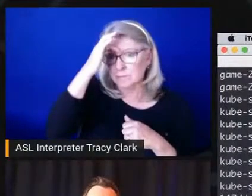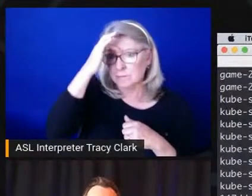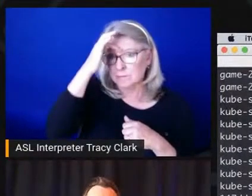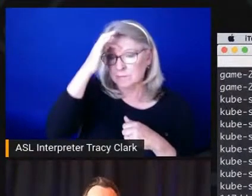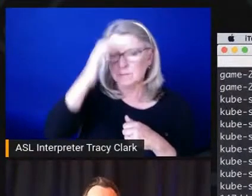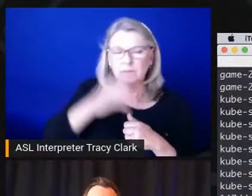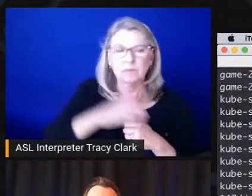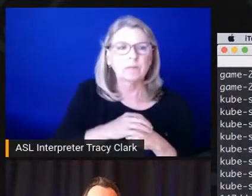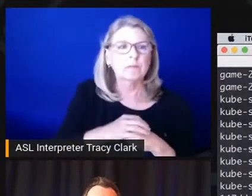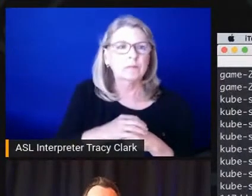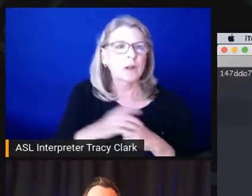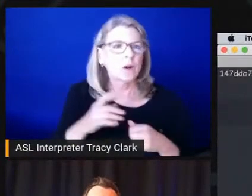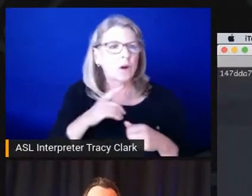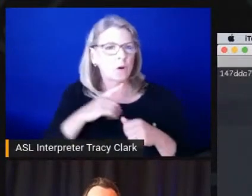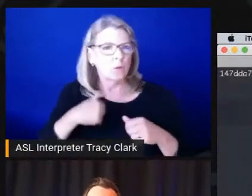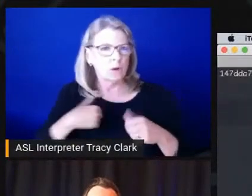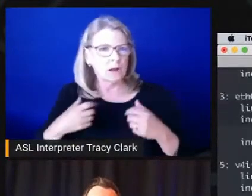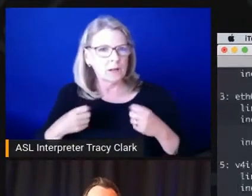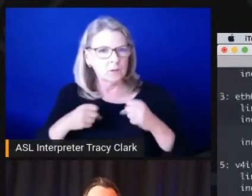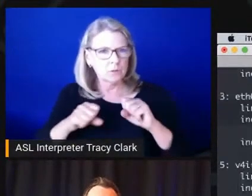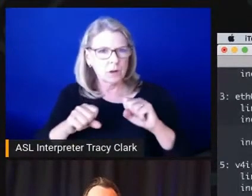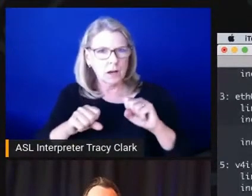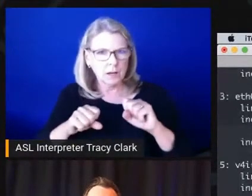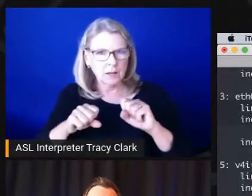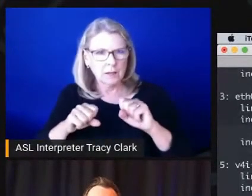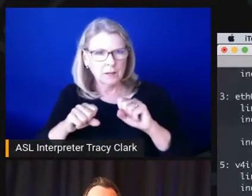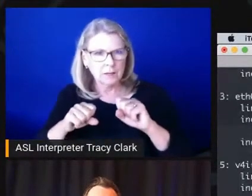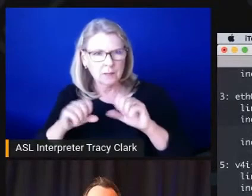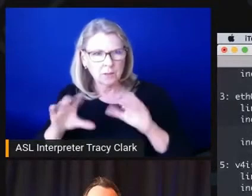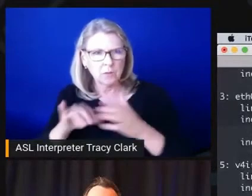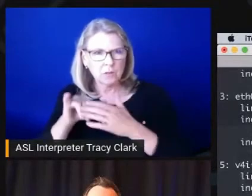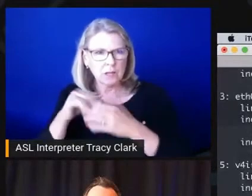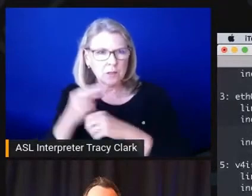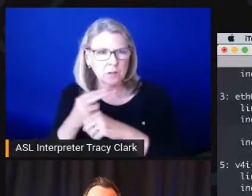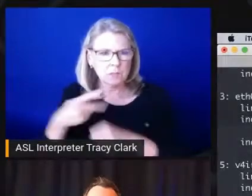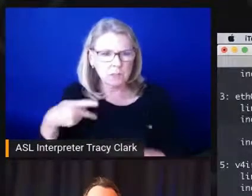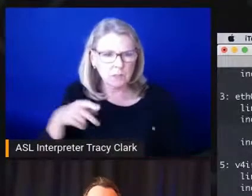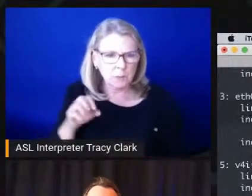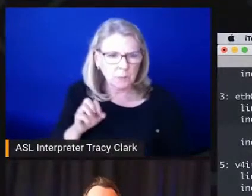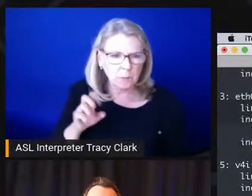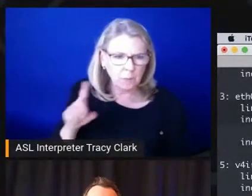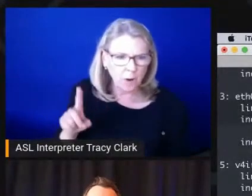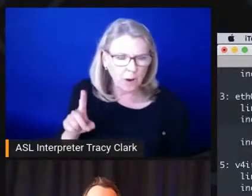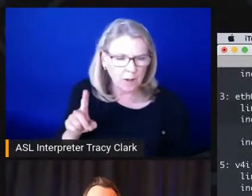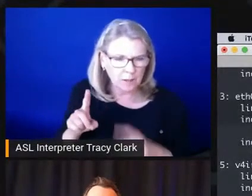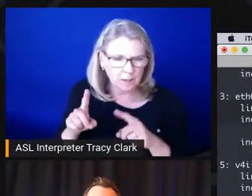So when I try to do it with the pod, it is an IPv6, so it should